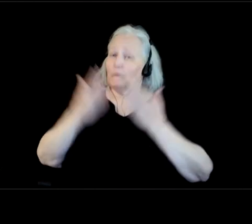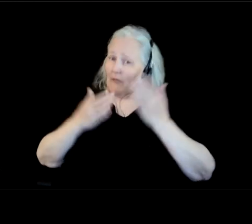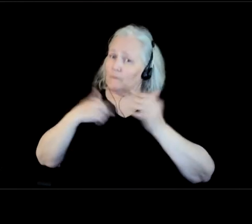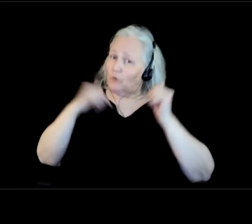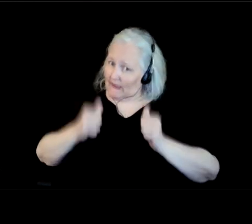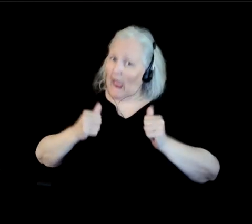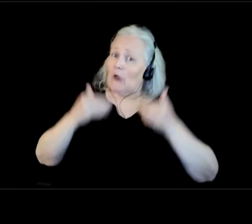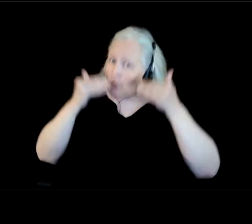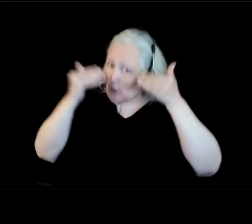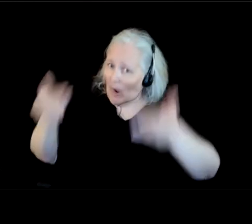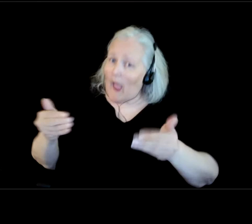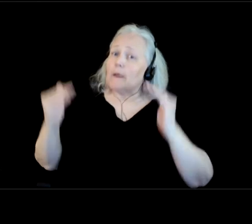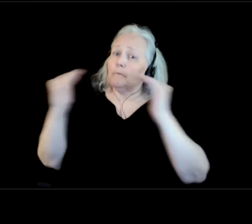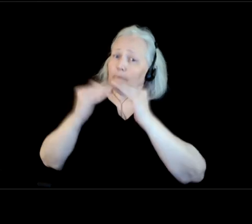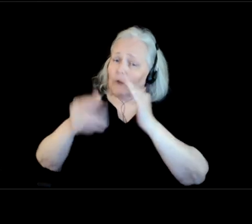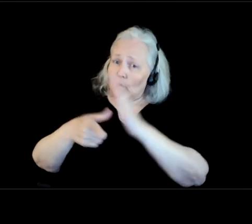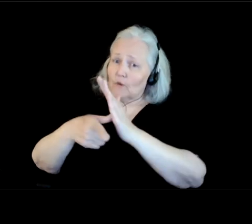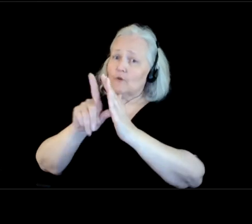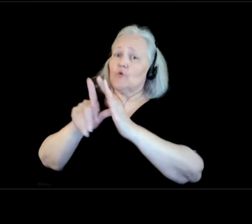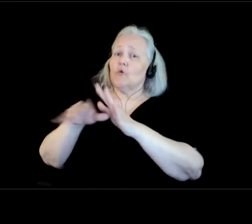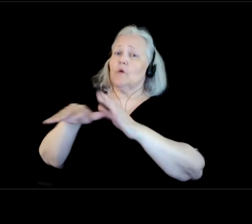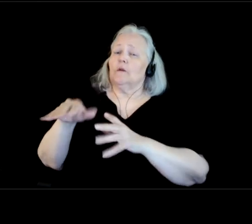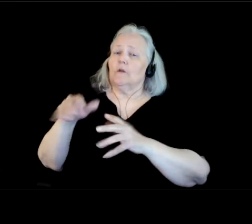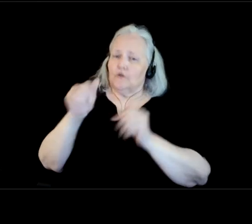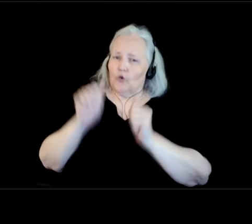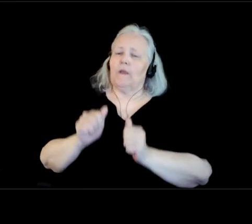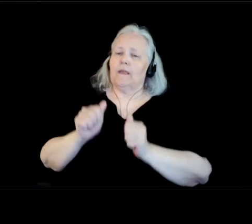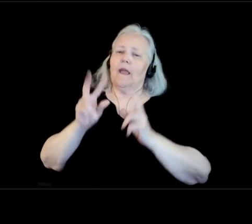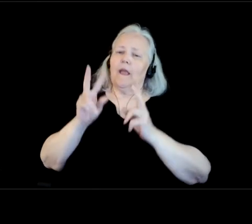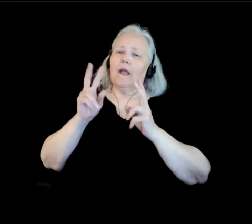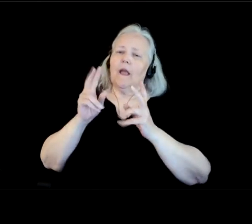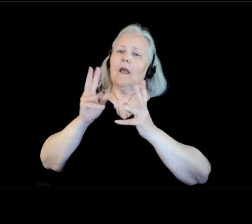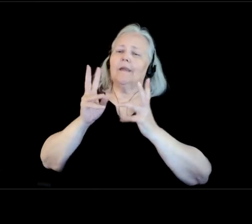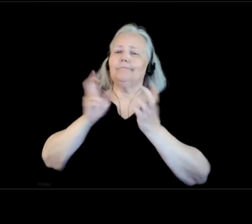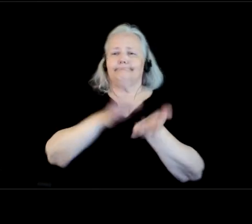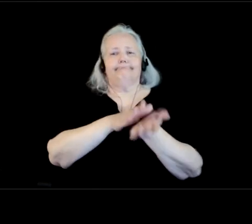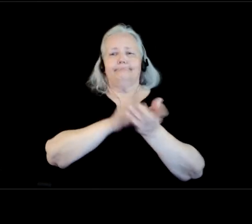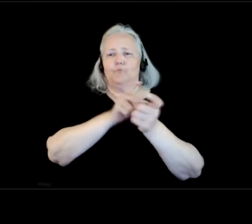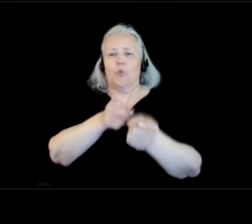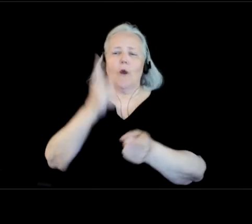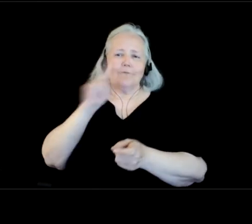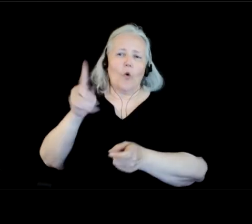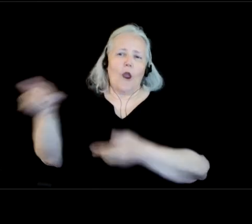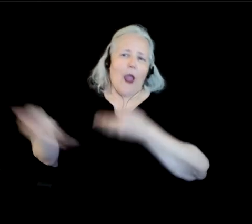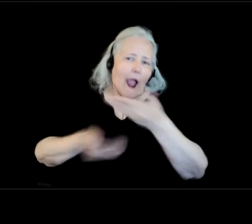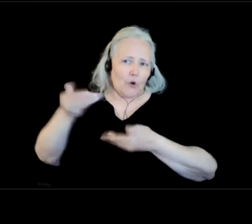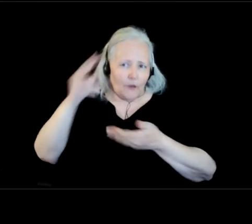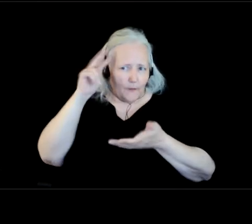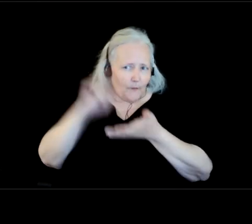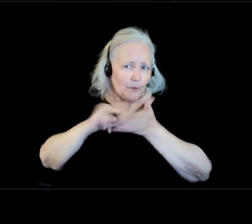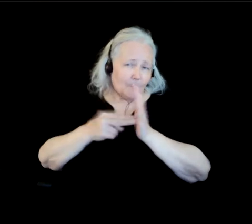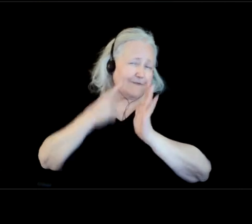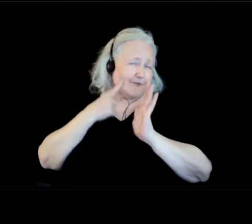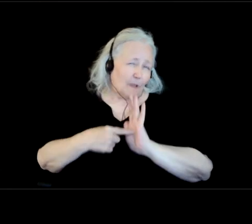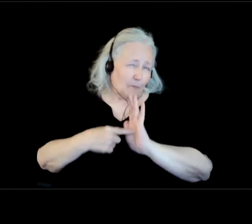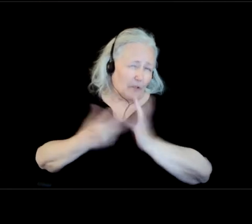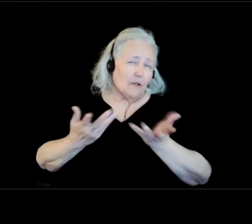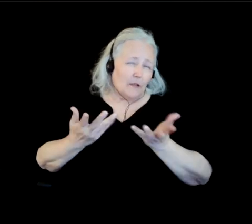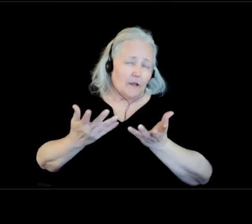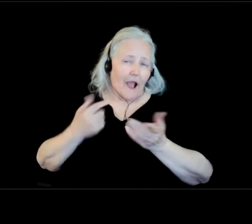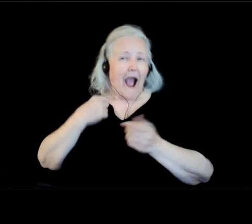towards, you know, for instance, hiring and things like that? So I think our goal is exactly to make that